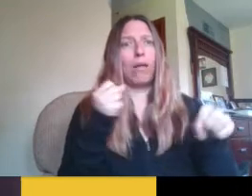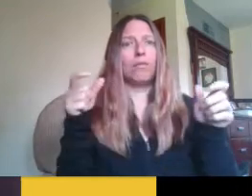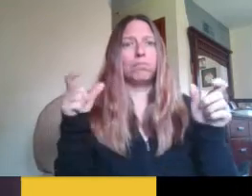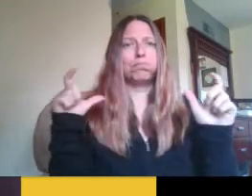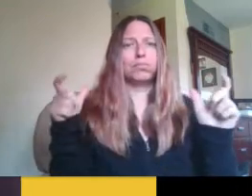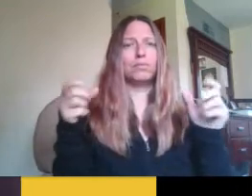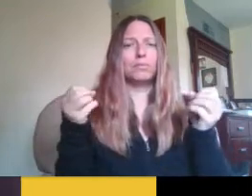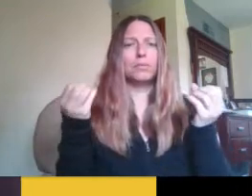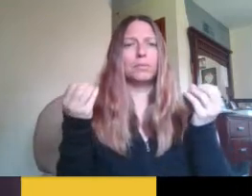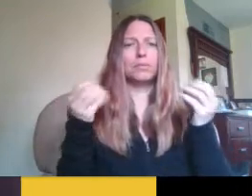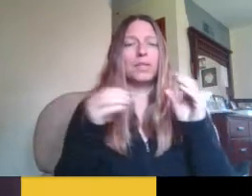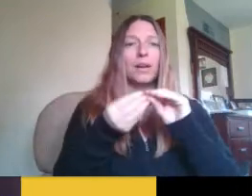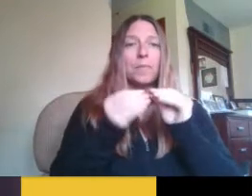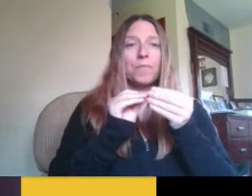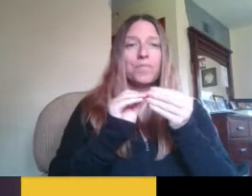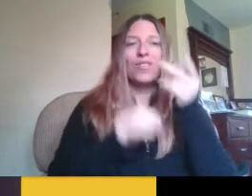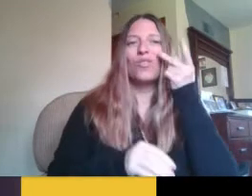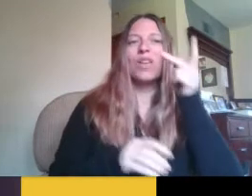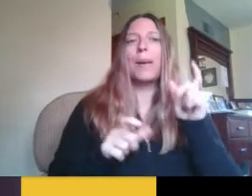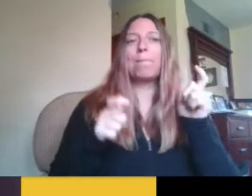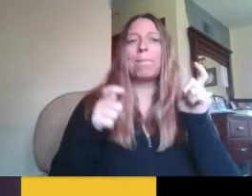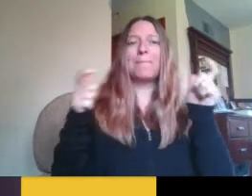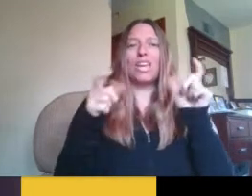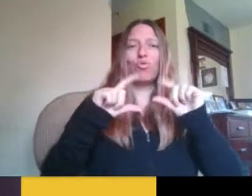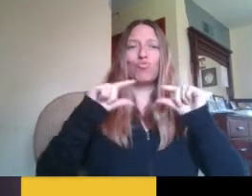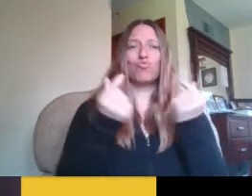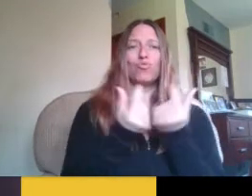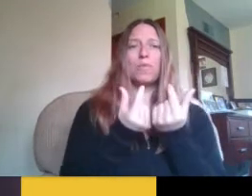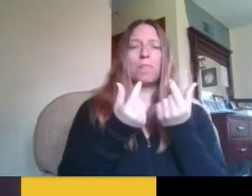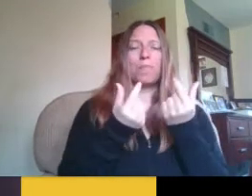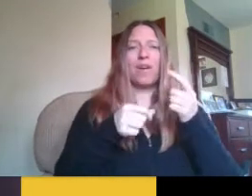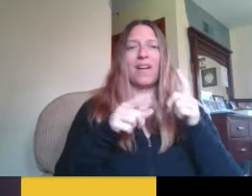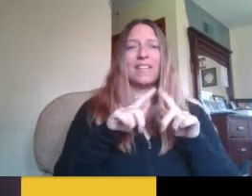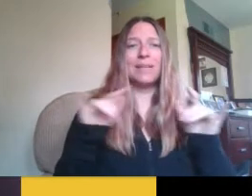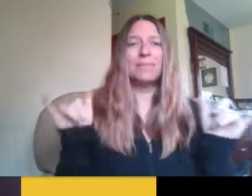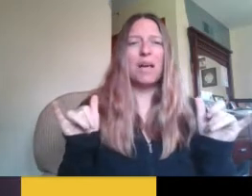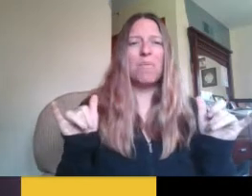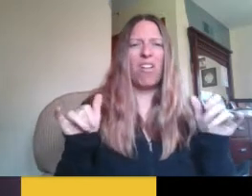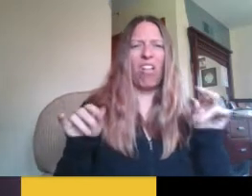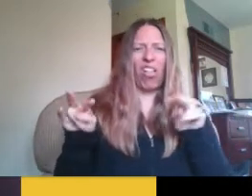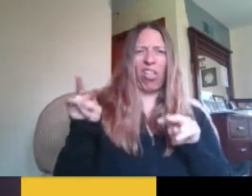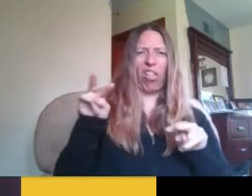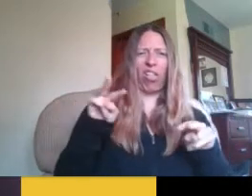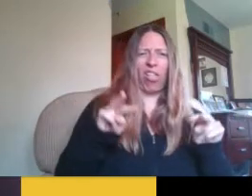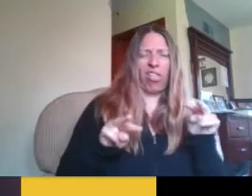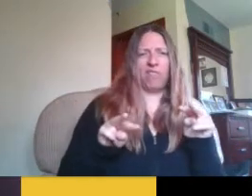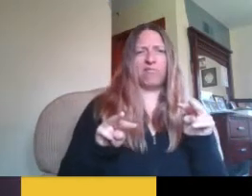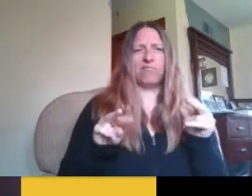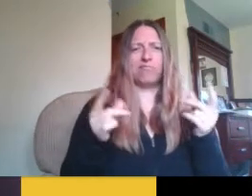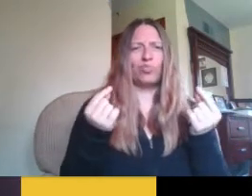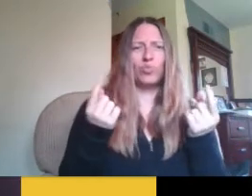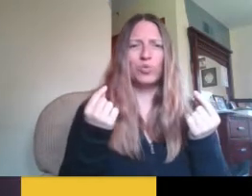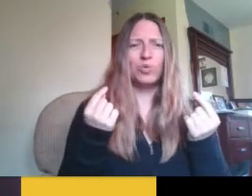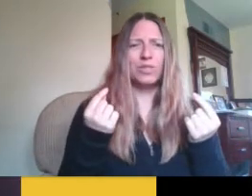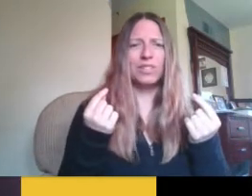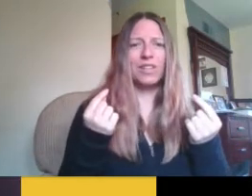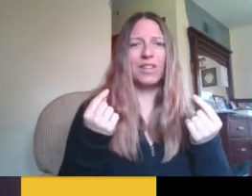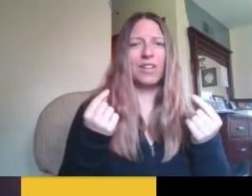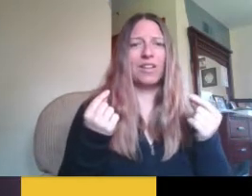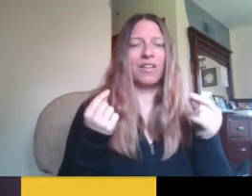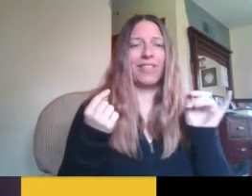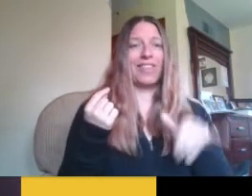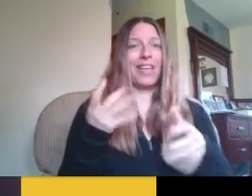different numbers, and if you had to look at a big data set all at one time, it would be pretty hard to make sense of it or say much about it besides, well, that's a